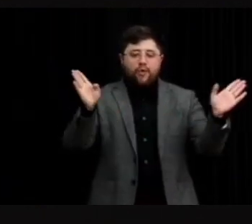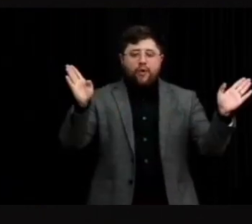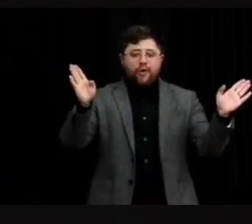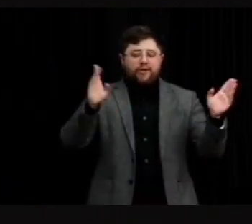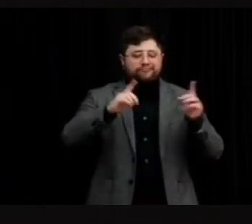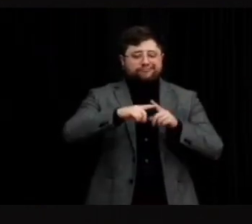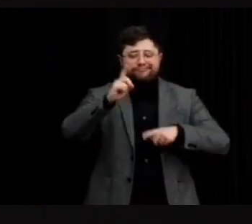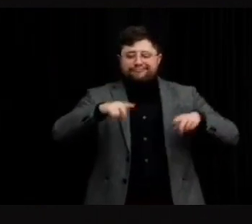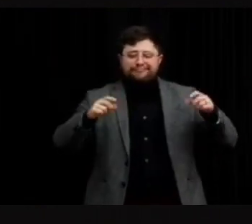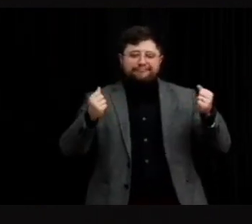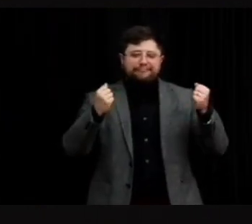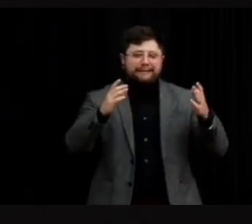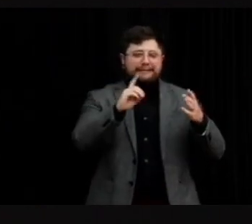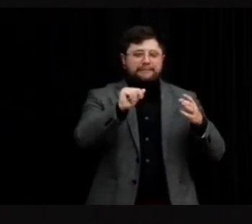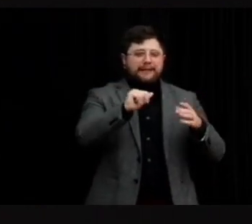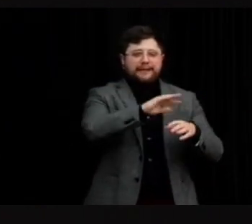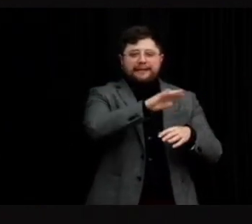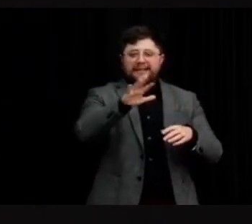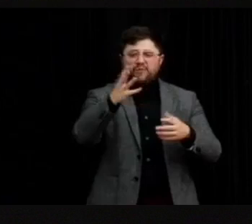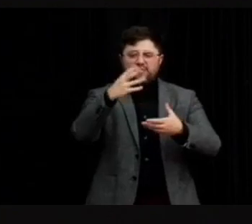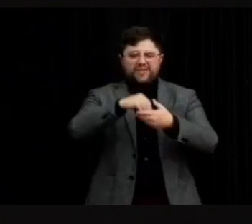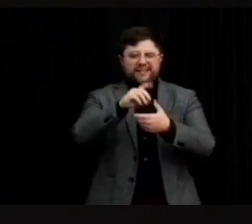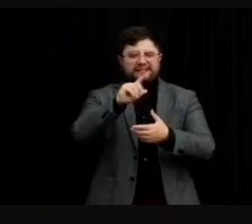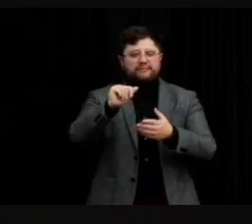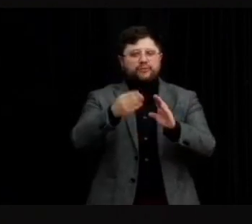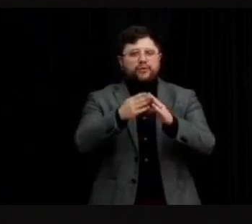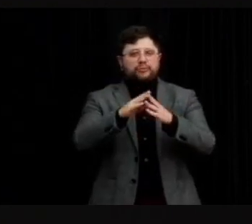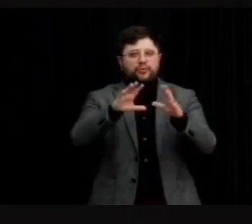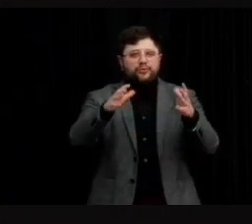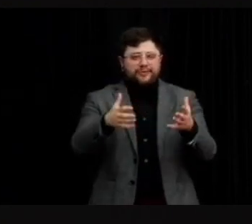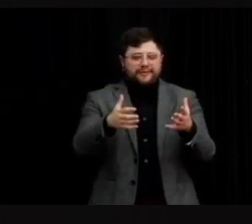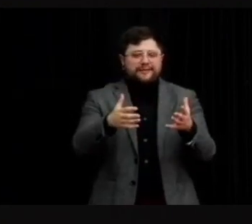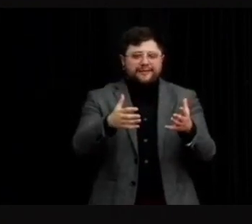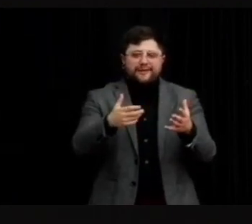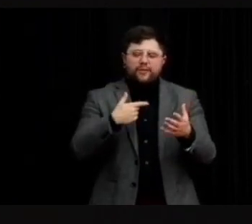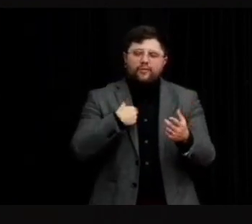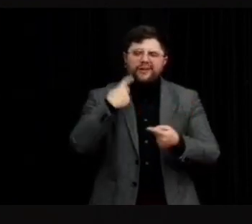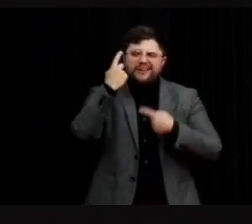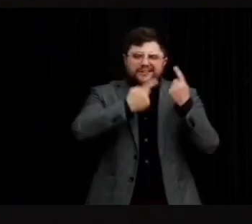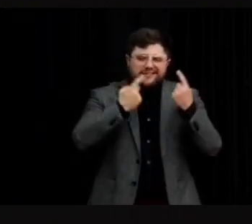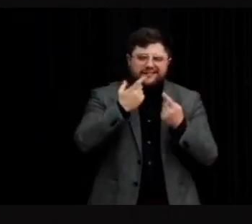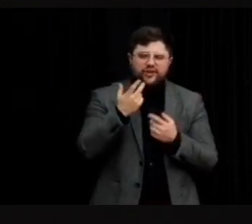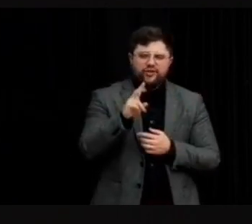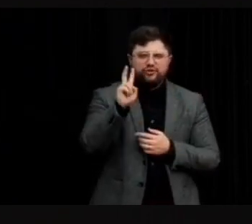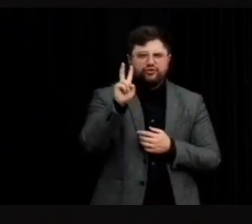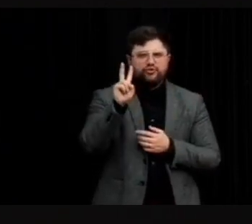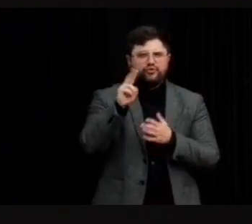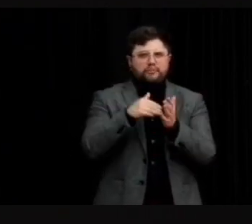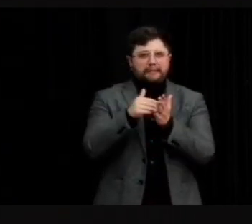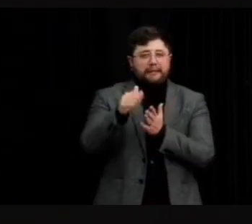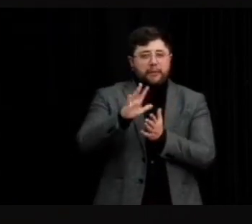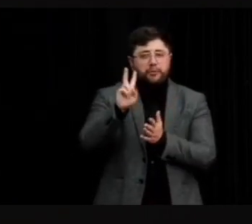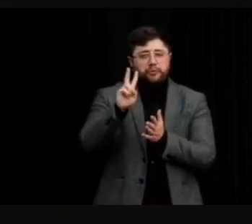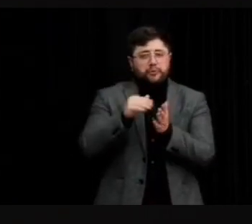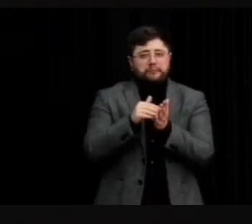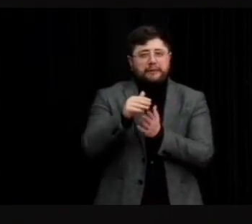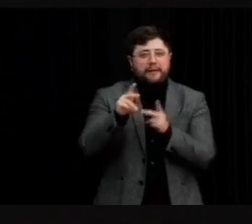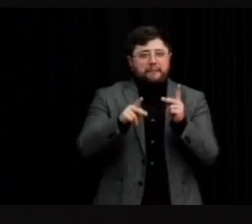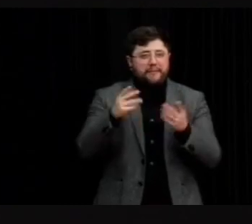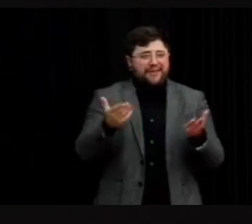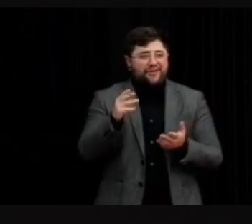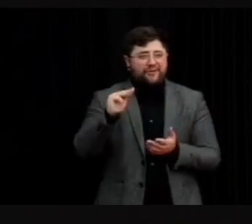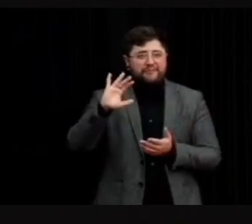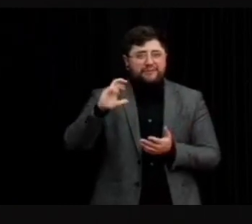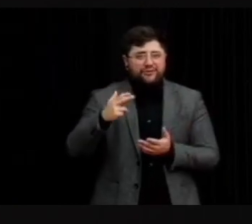diversity of disabilities that there are in the disability community, and thinking about the around 2 million people here